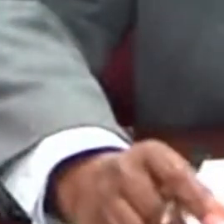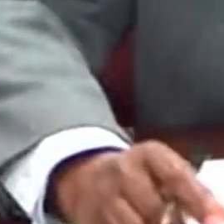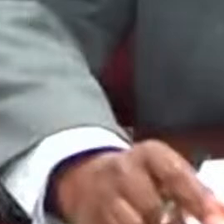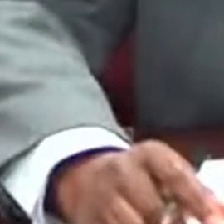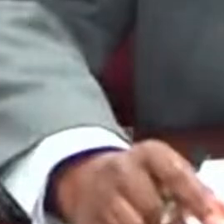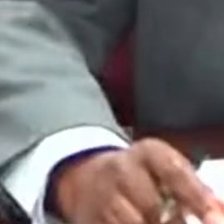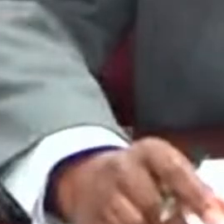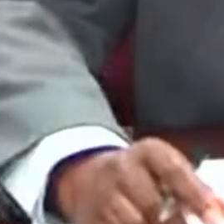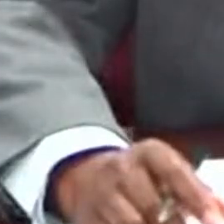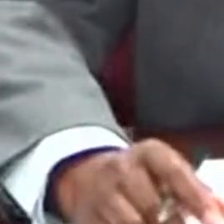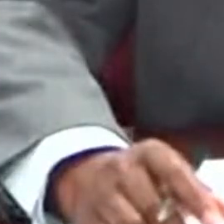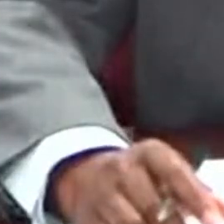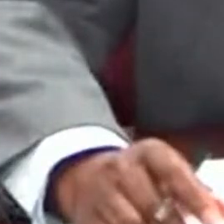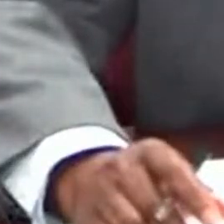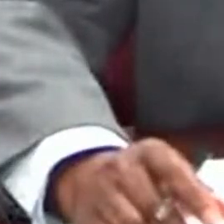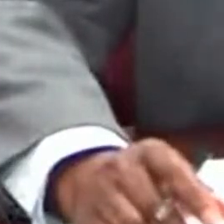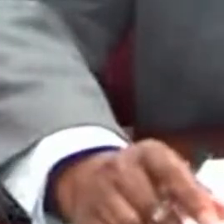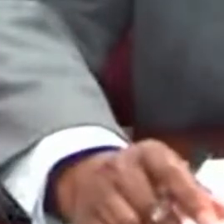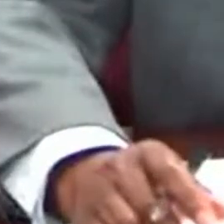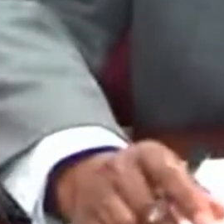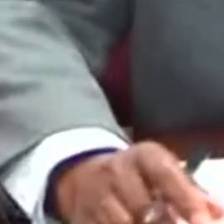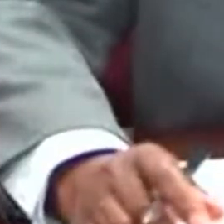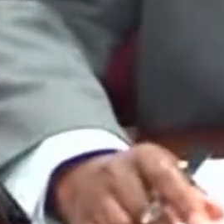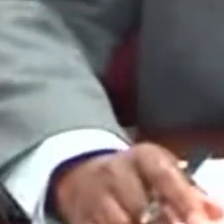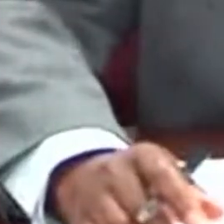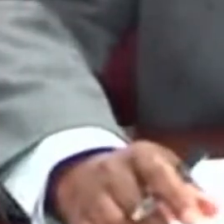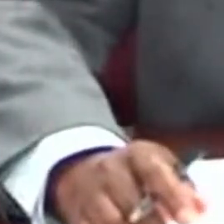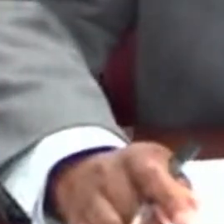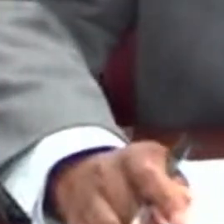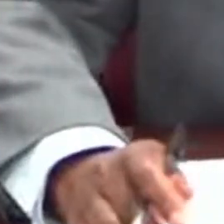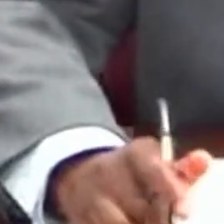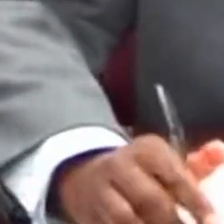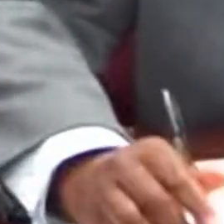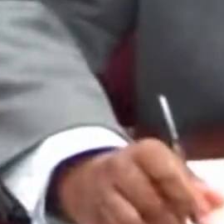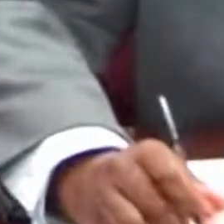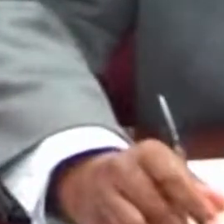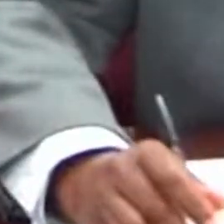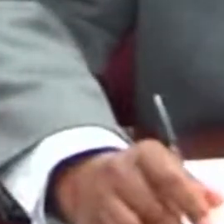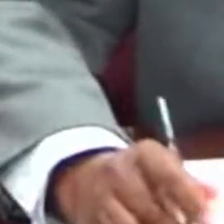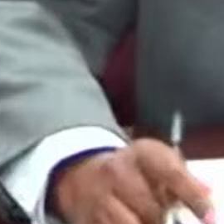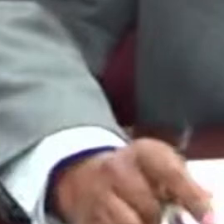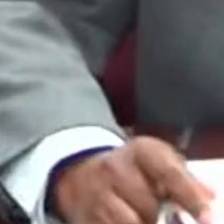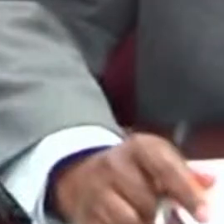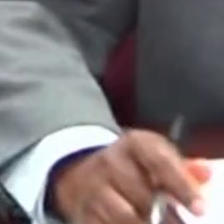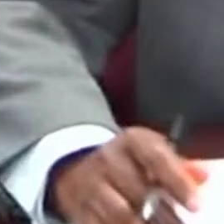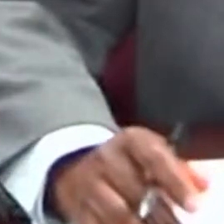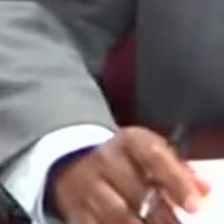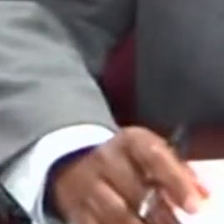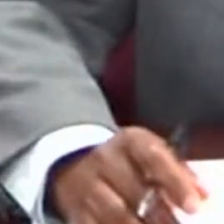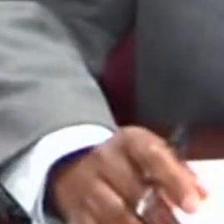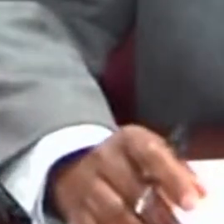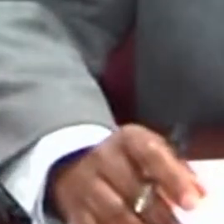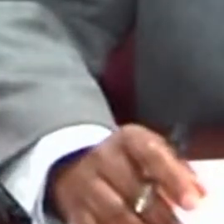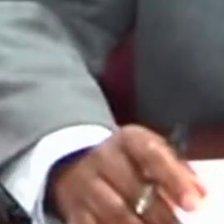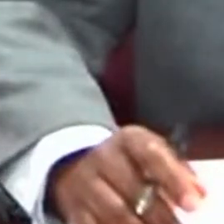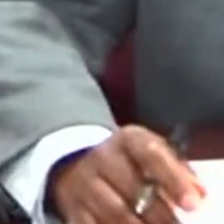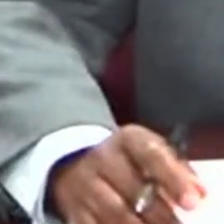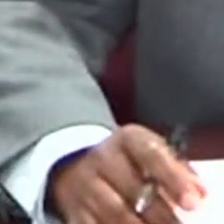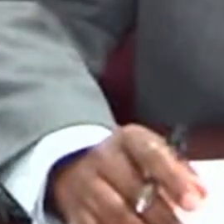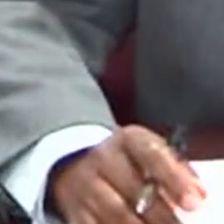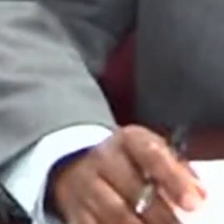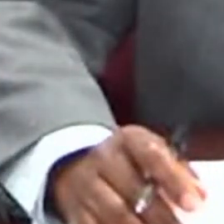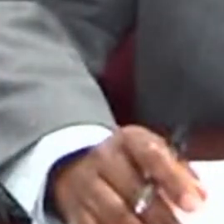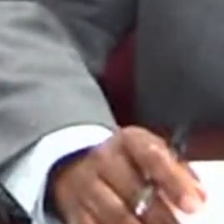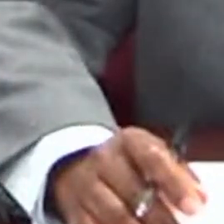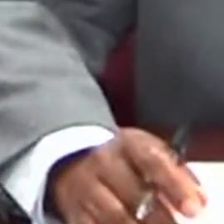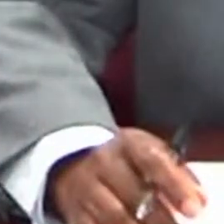have this fund, an additional fund to other funds which we have, the better off we are really. There is this question in who would help